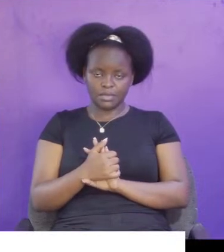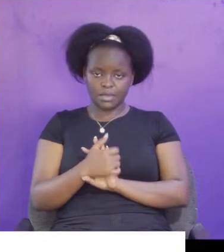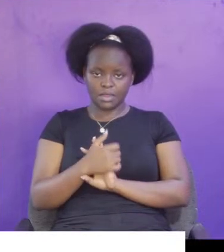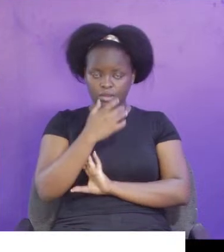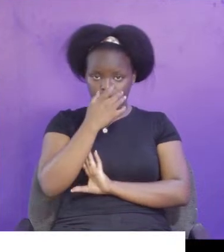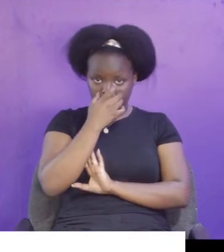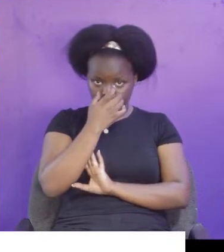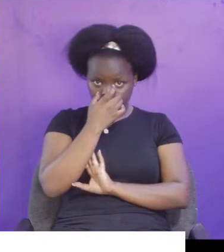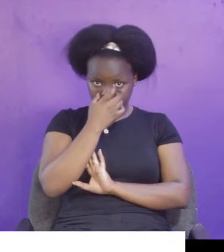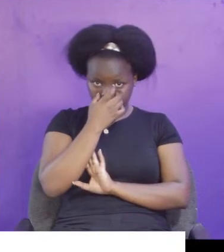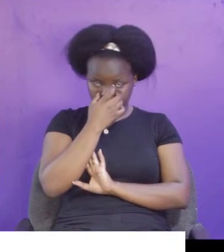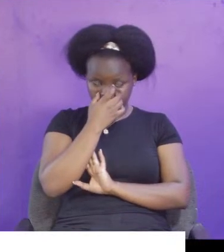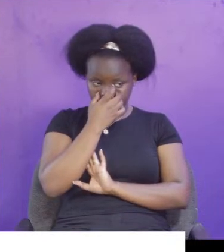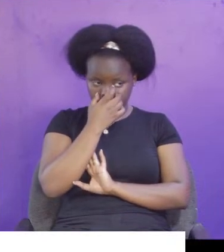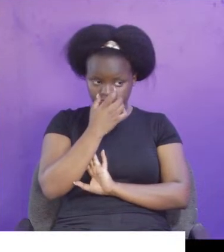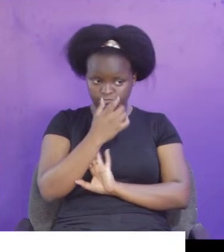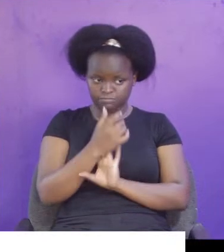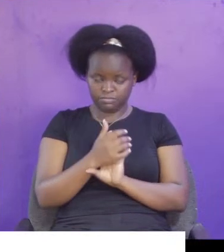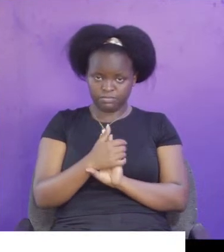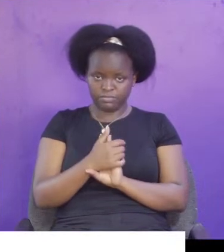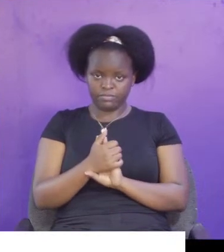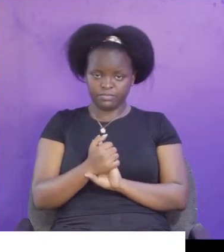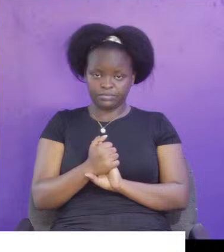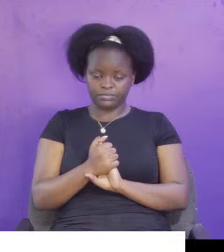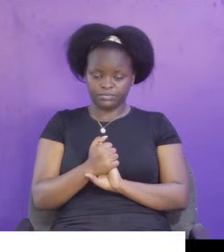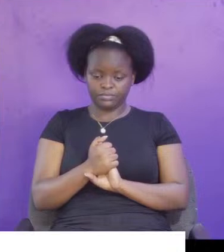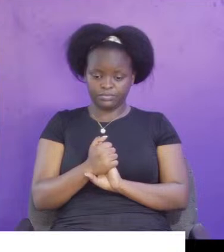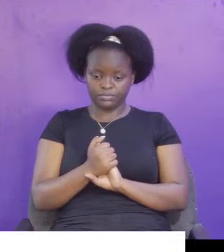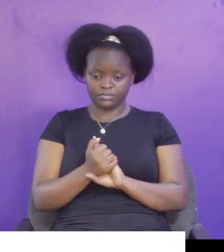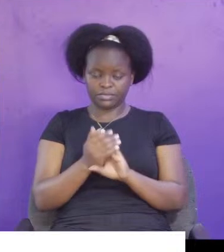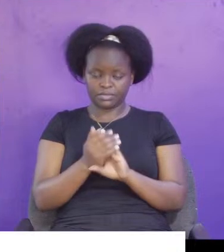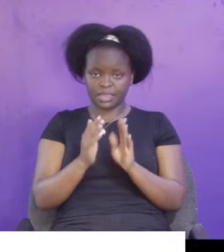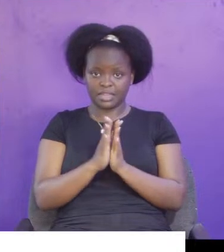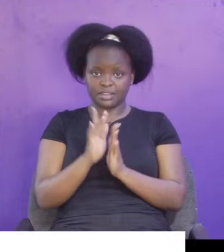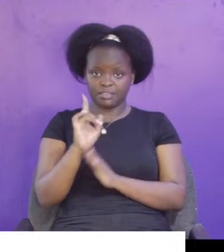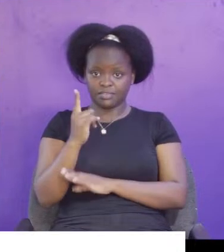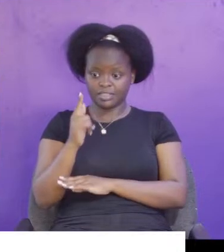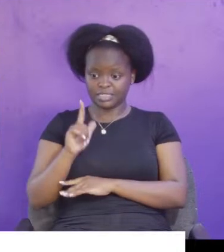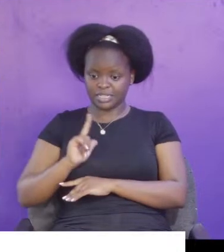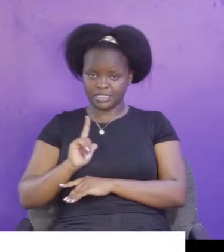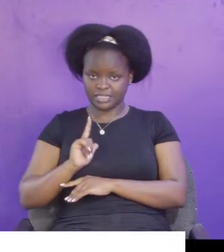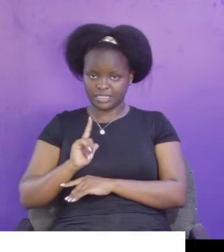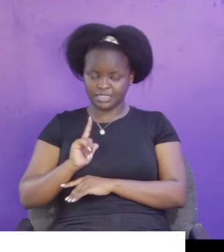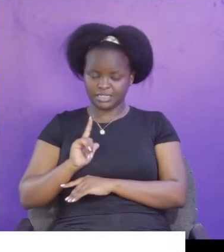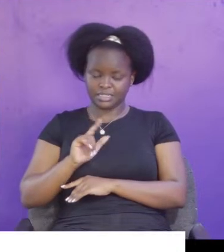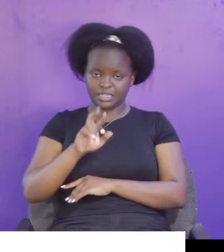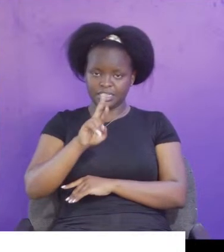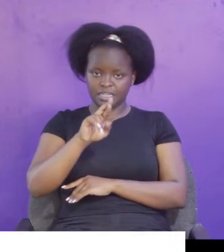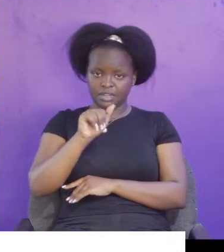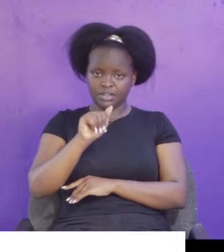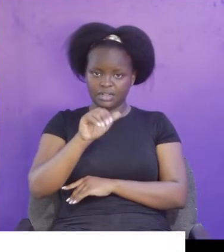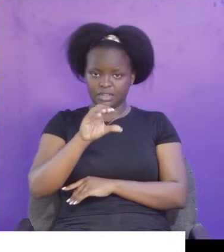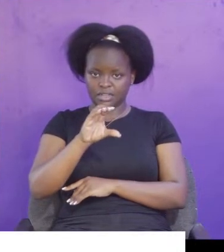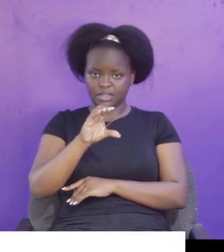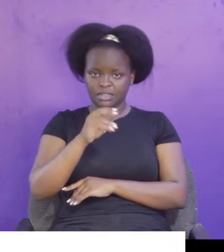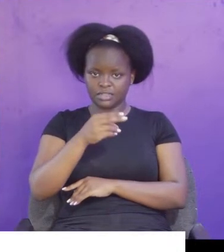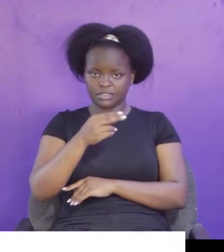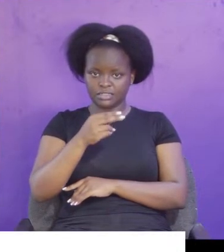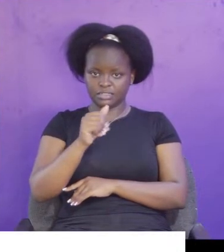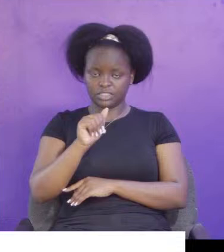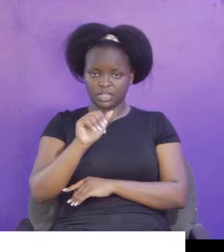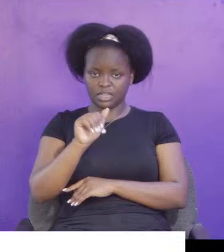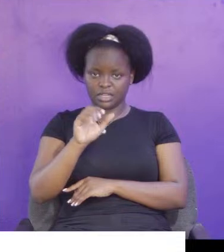Ruto, and our First Lady Mama Rachel, and all protocols